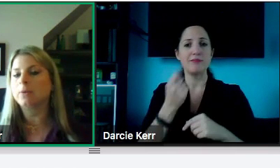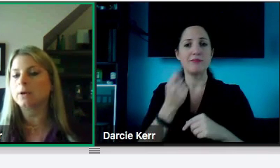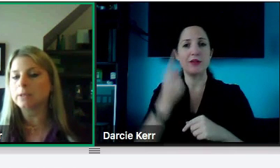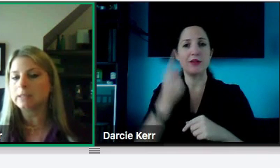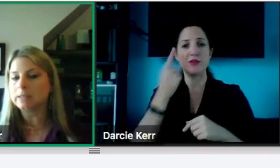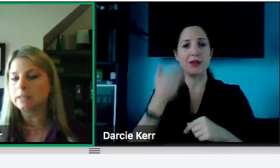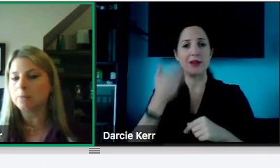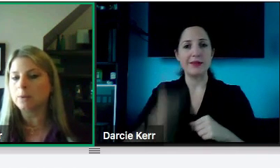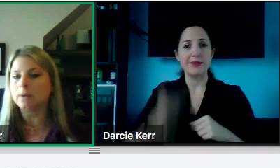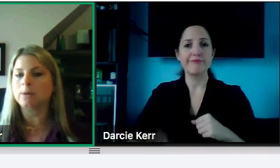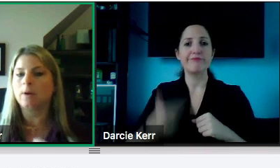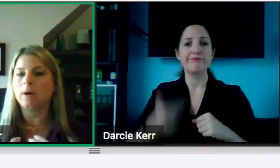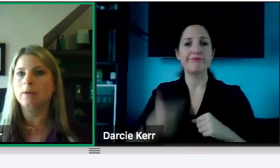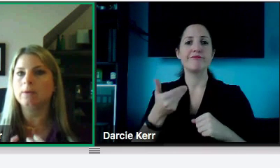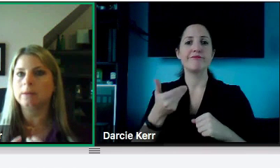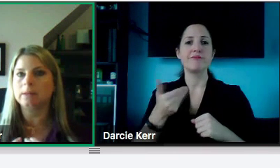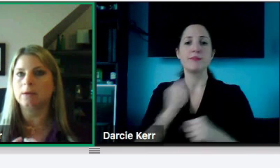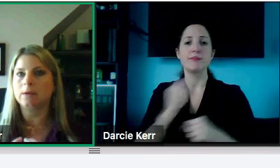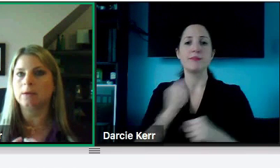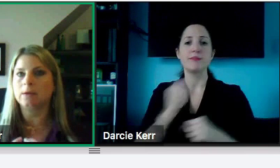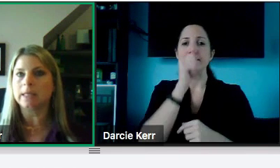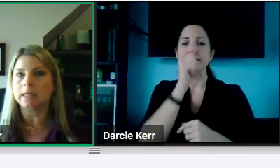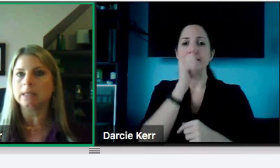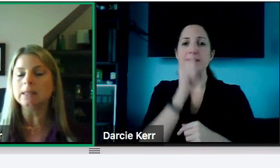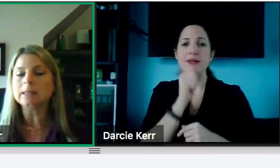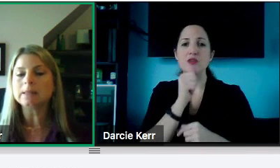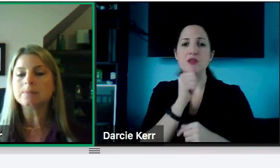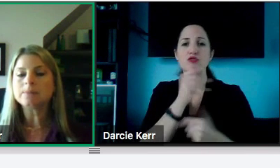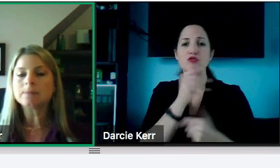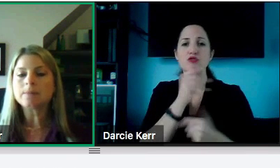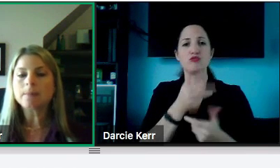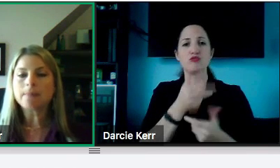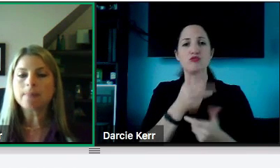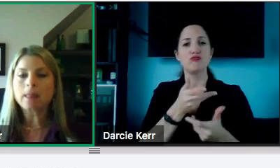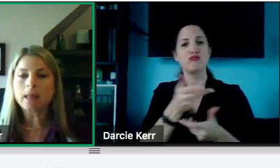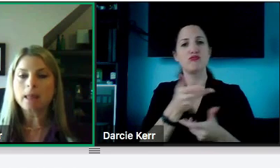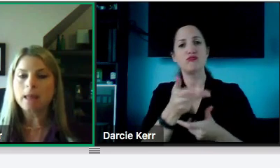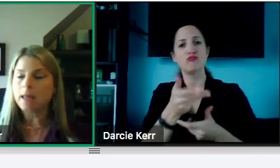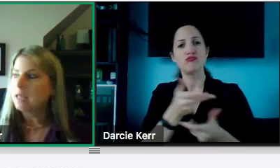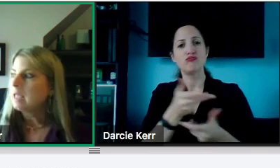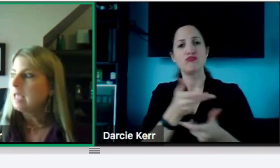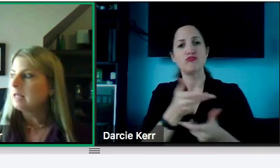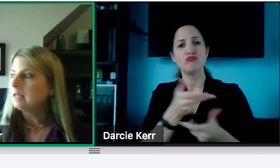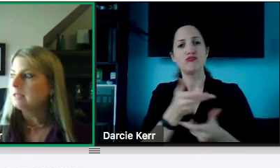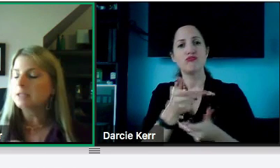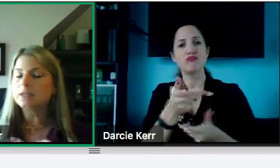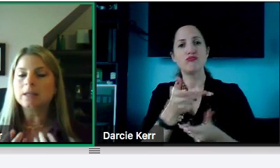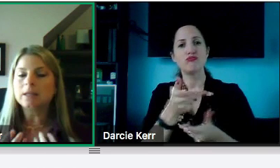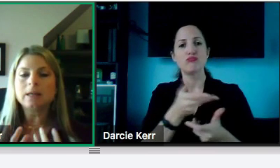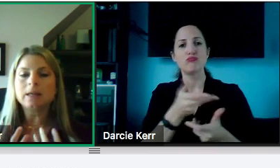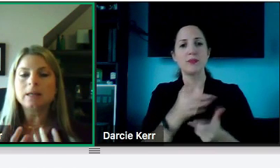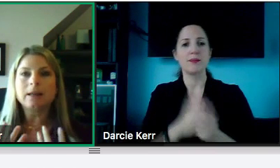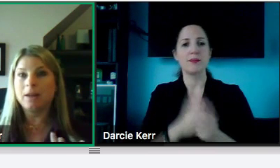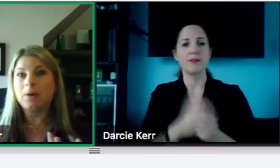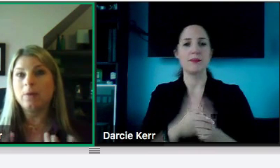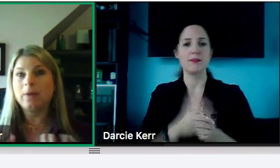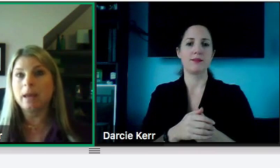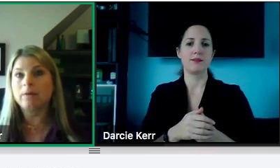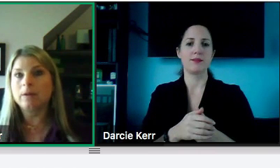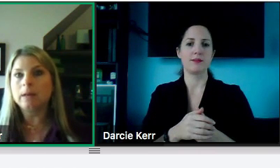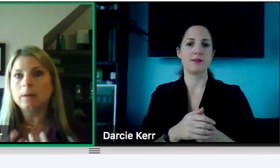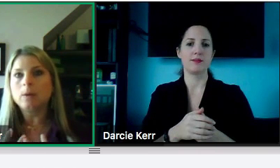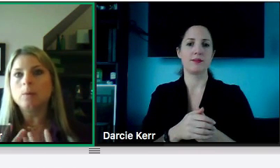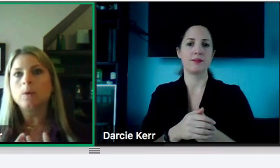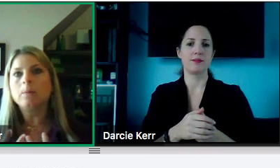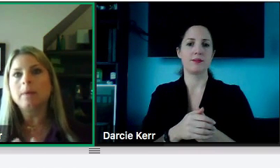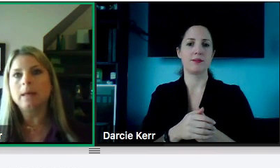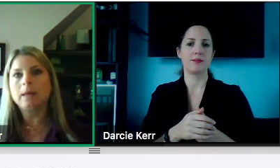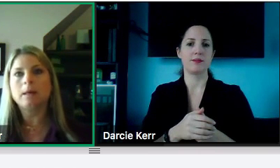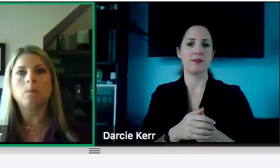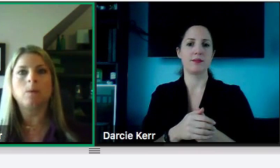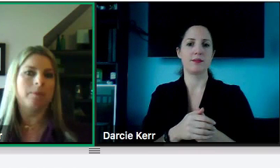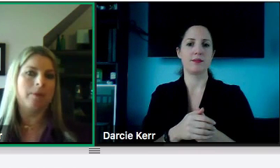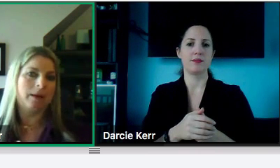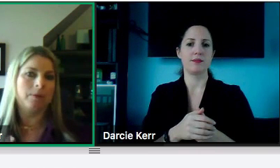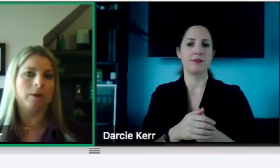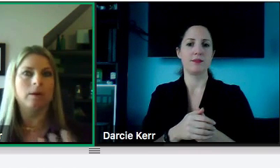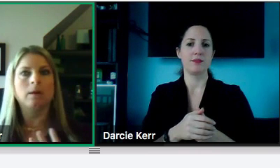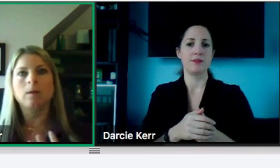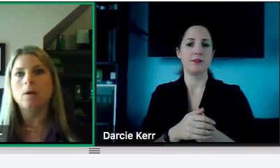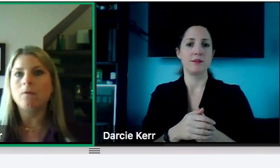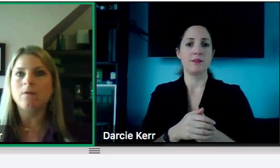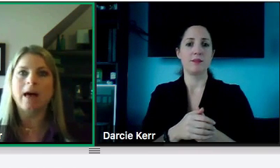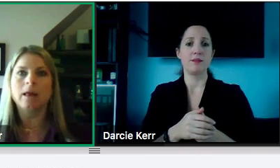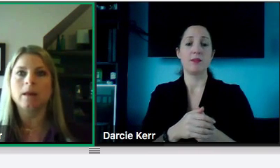patient, personable. So all those soft skills. And thankfully we're meeting